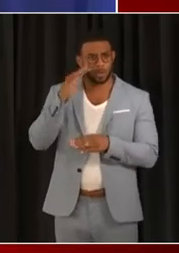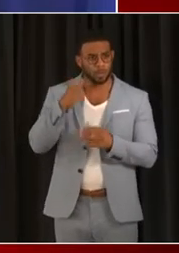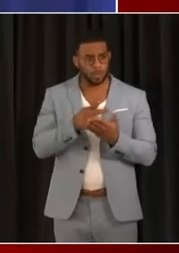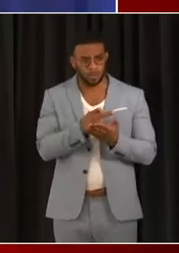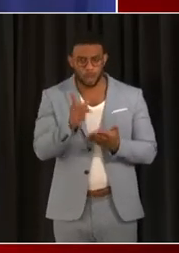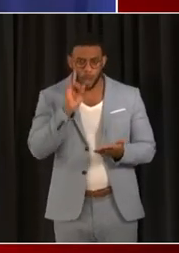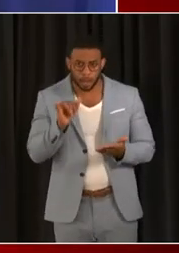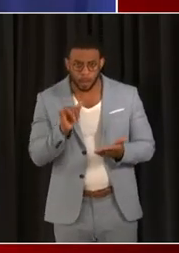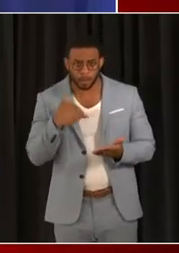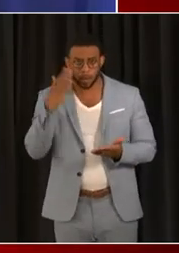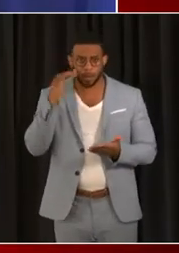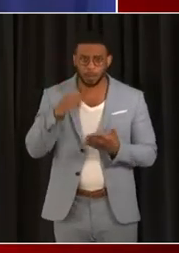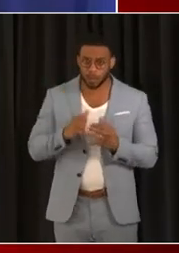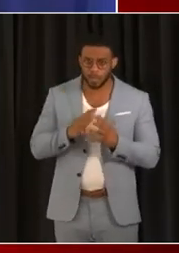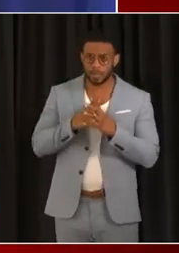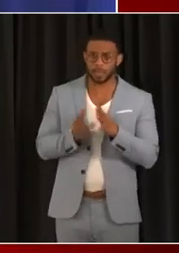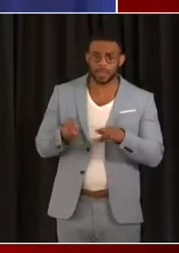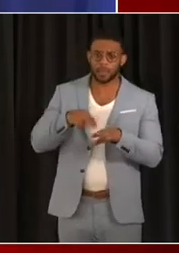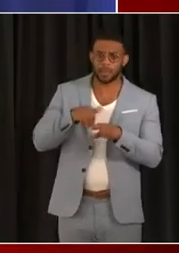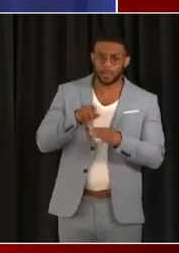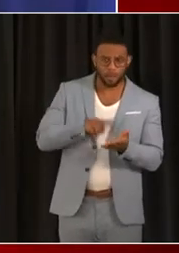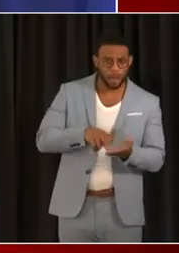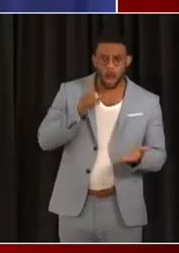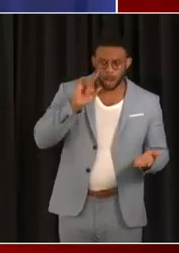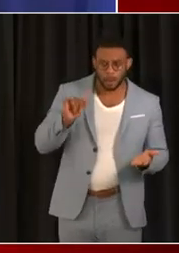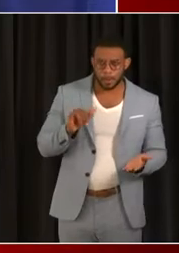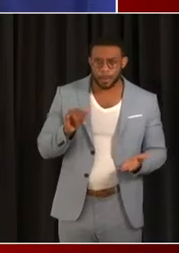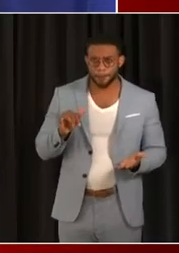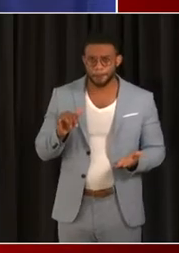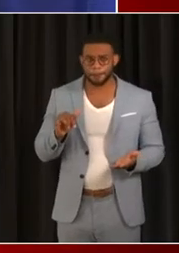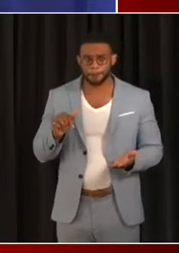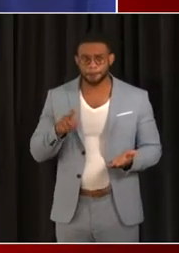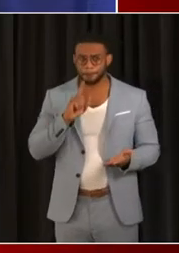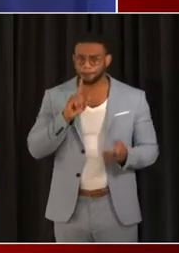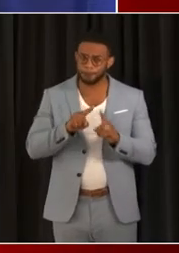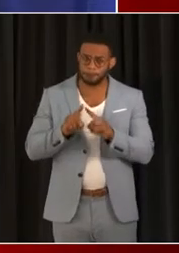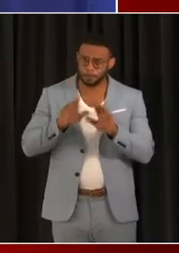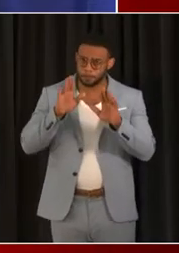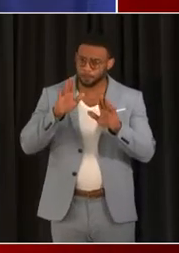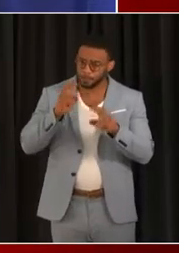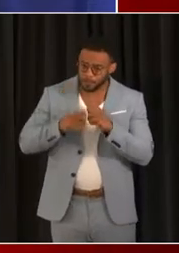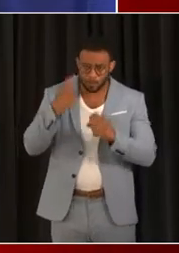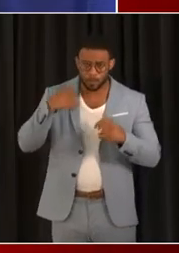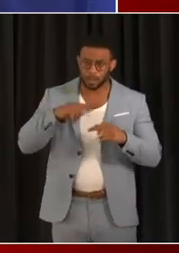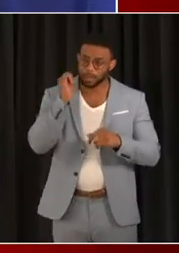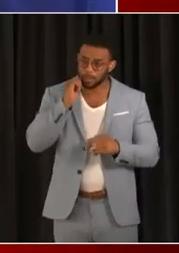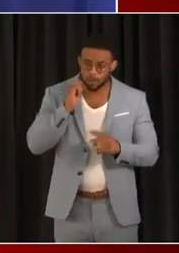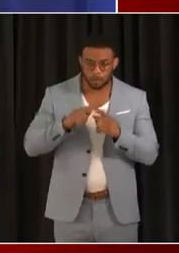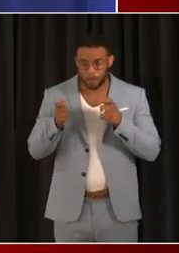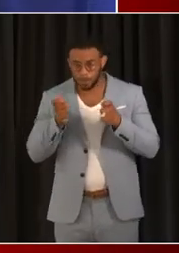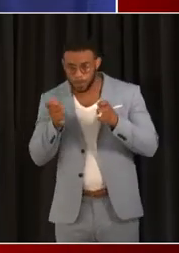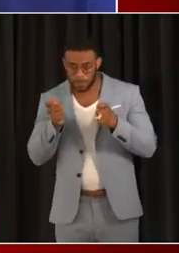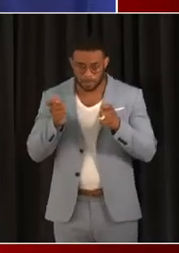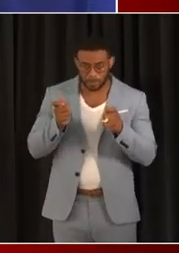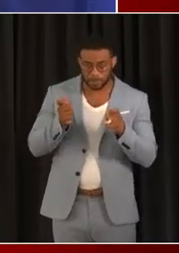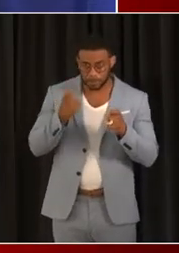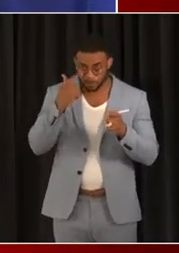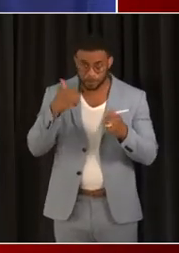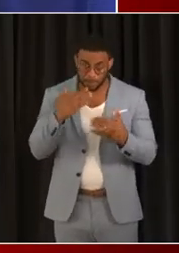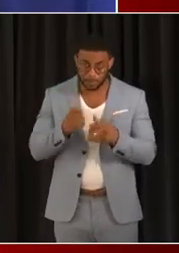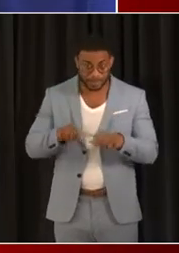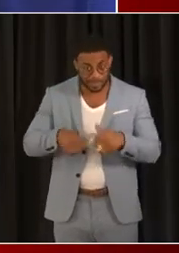We know what failure looks like. We know what getting up after you fall down. And it is also very difficult for us day to day to manage this because